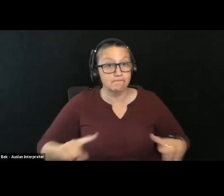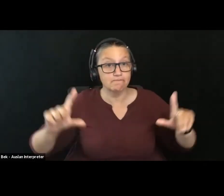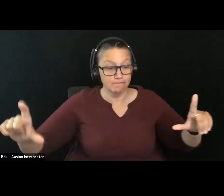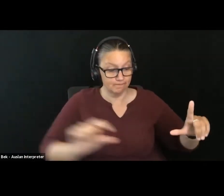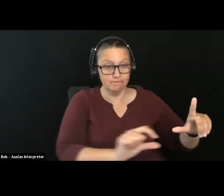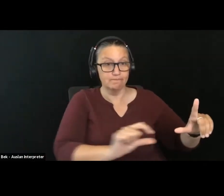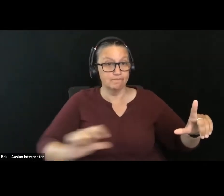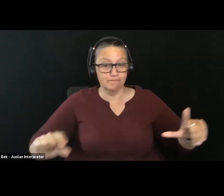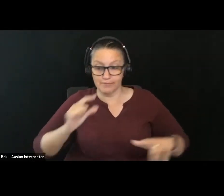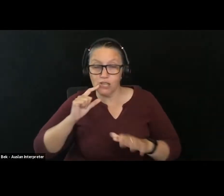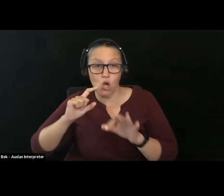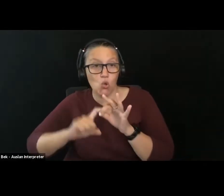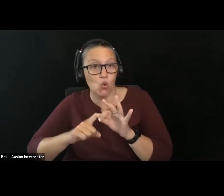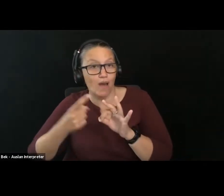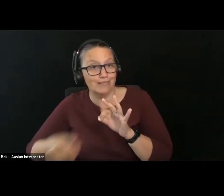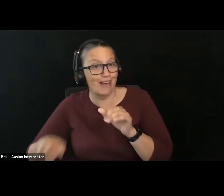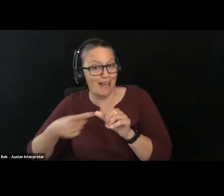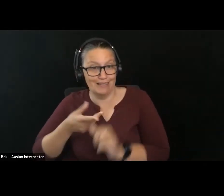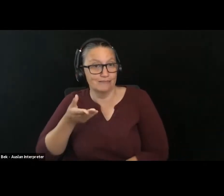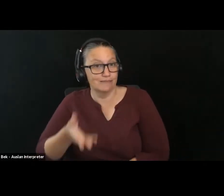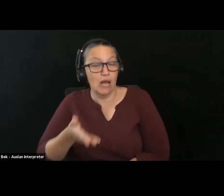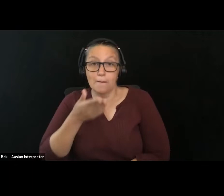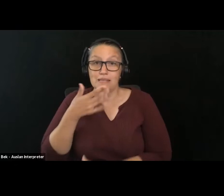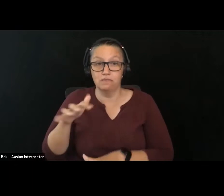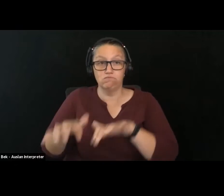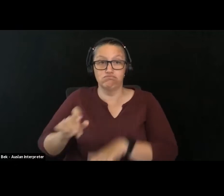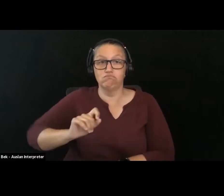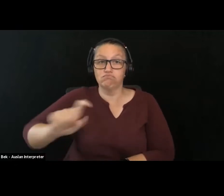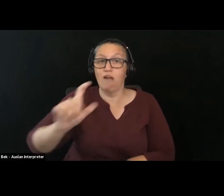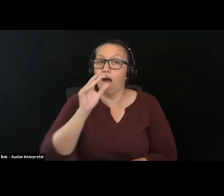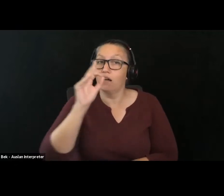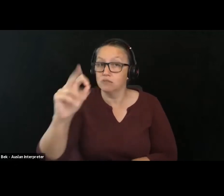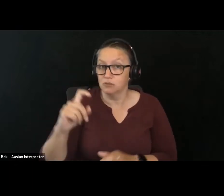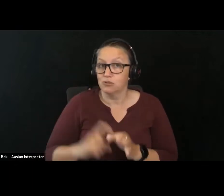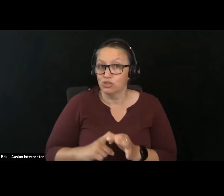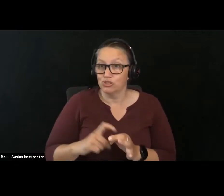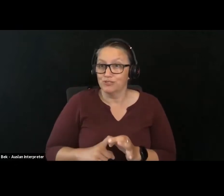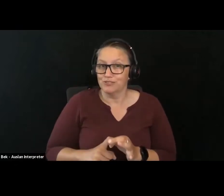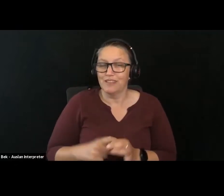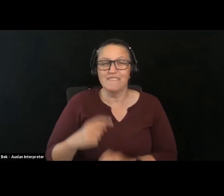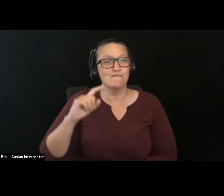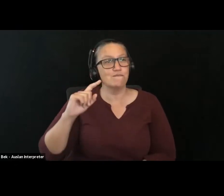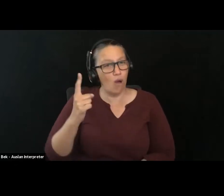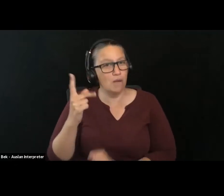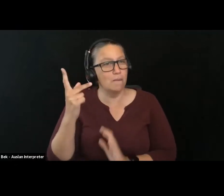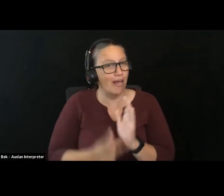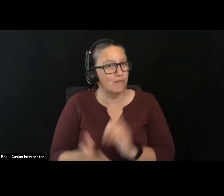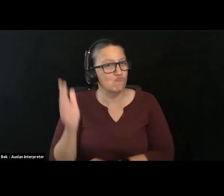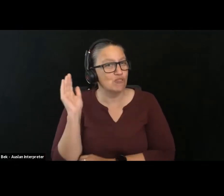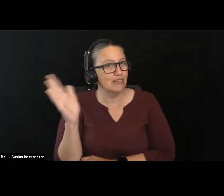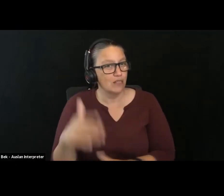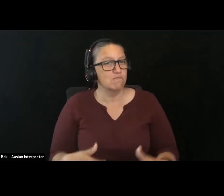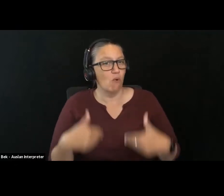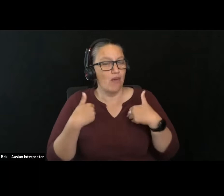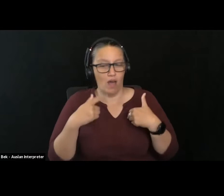on the Zoom to post your questions, and I will try in the first part of the presentation this morning